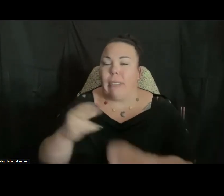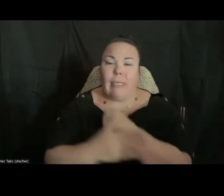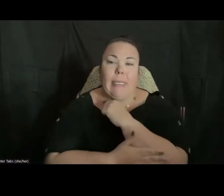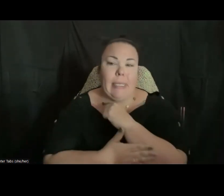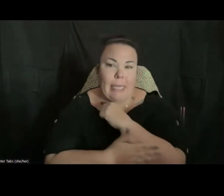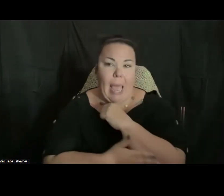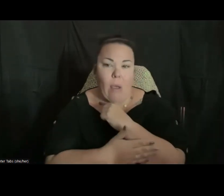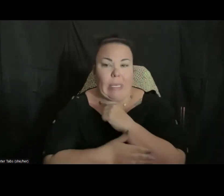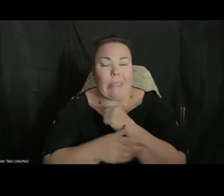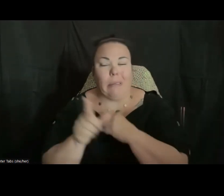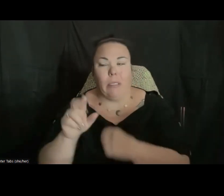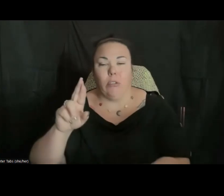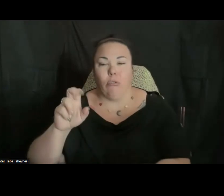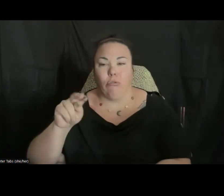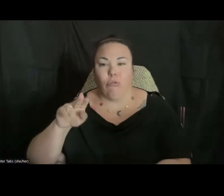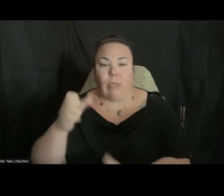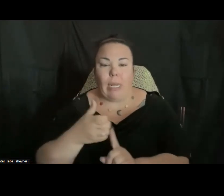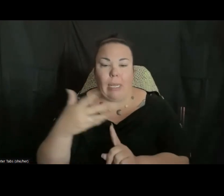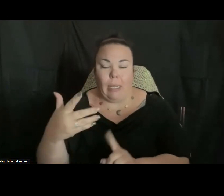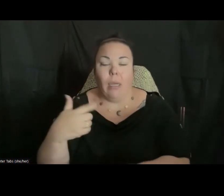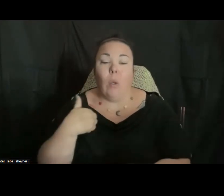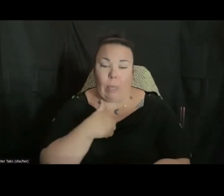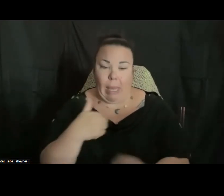have 88 counties in Ohio, and